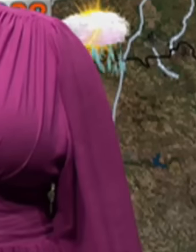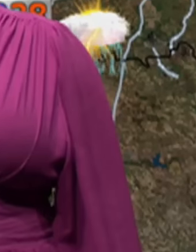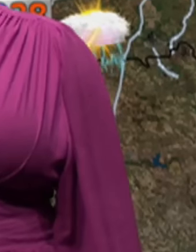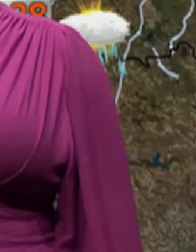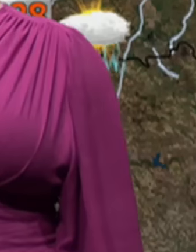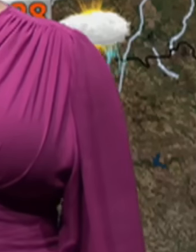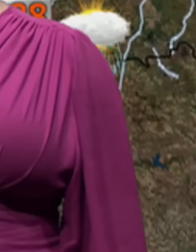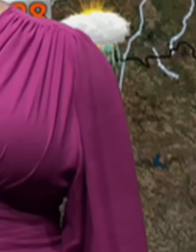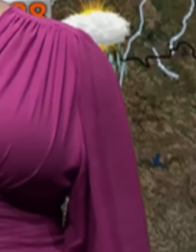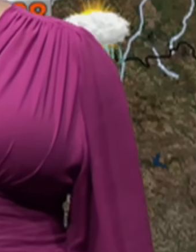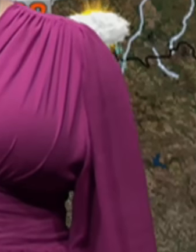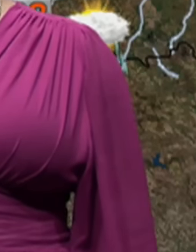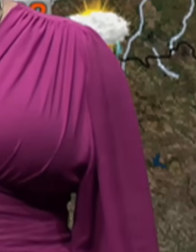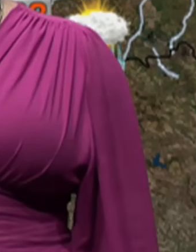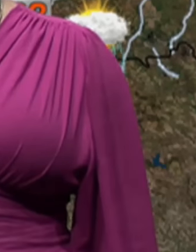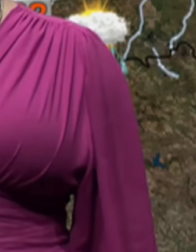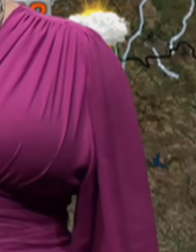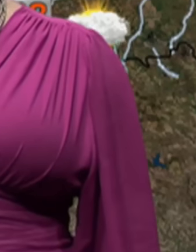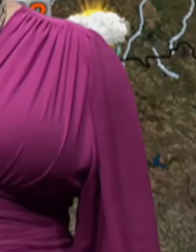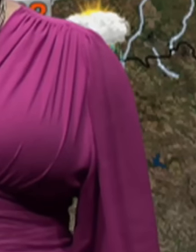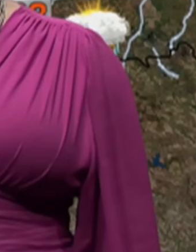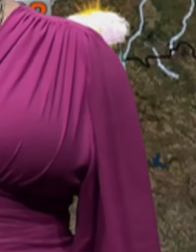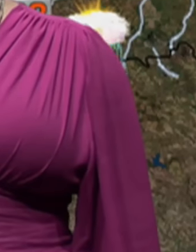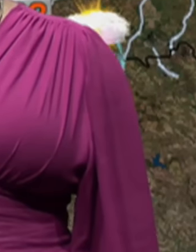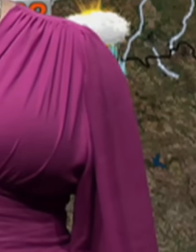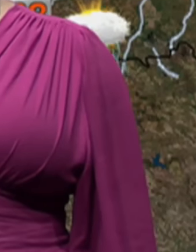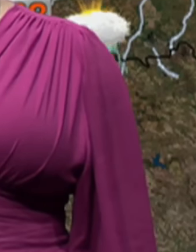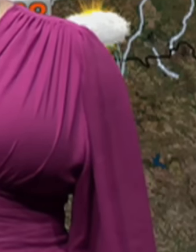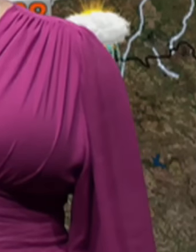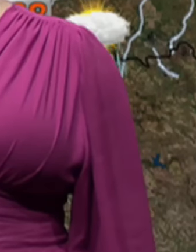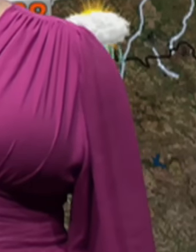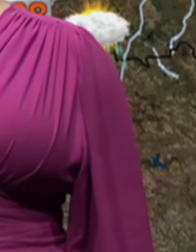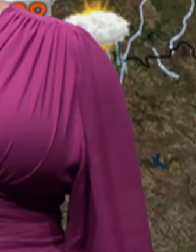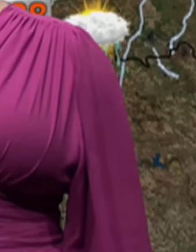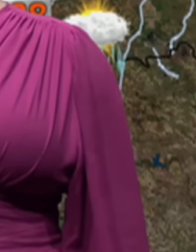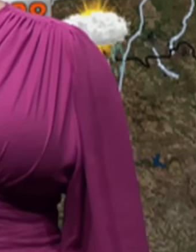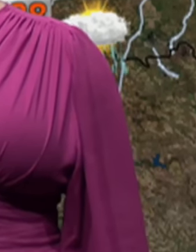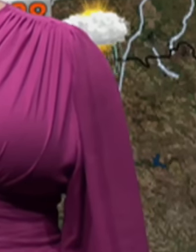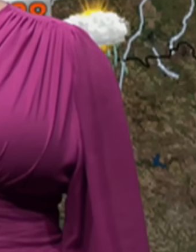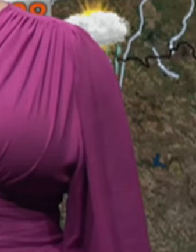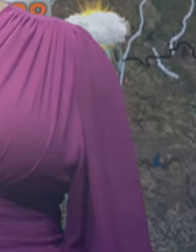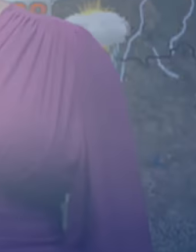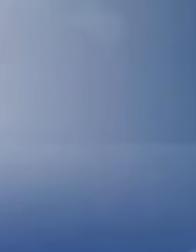le gona ka tše 20 go tša go nna setlogolo sa kganyago ke re ga e be boroko